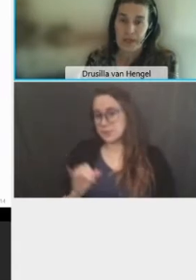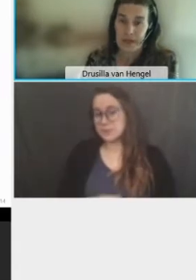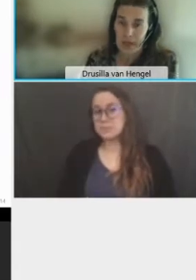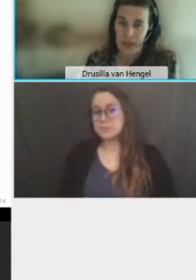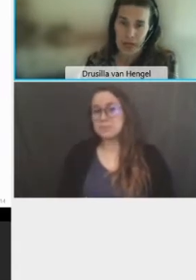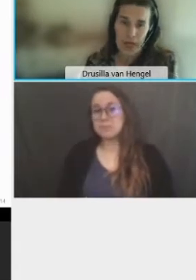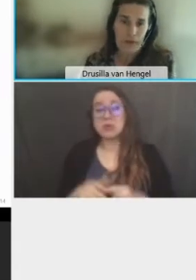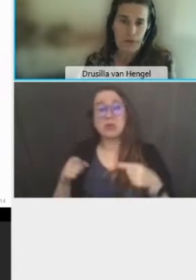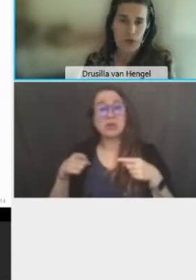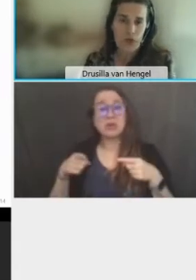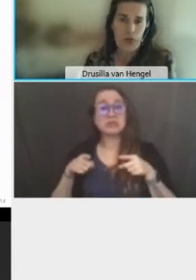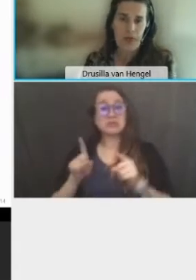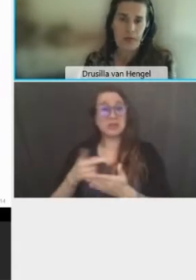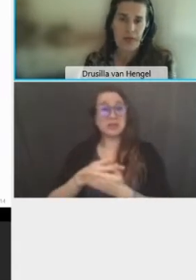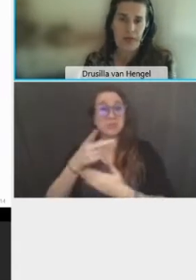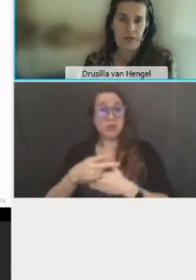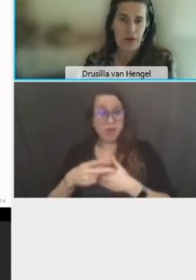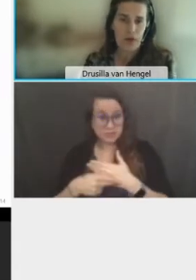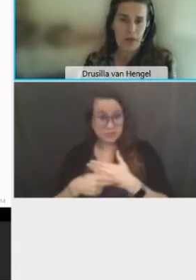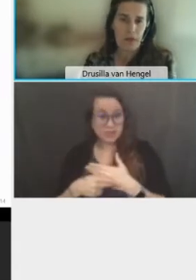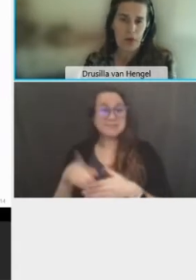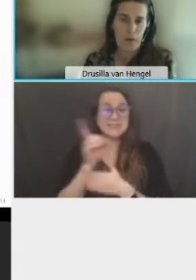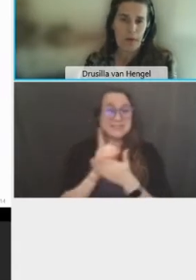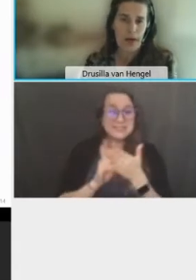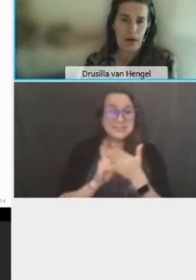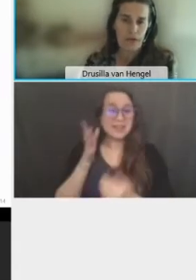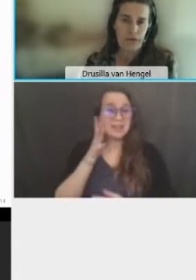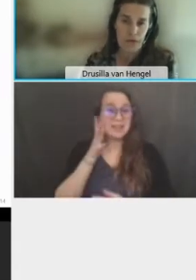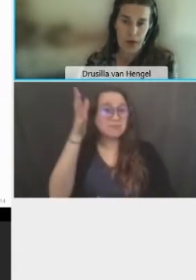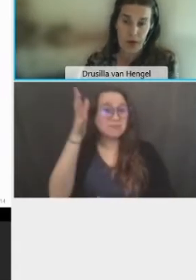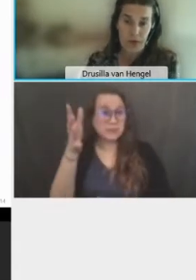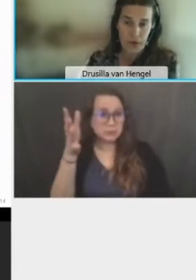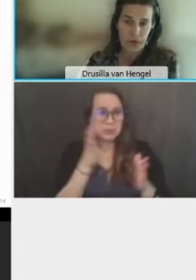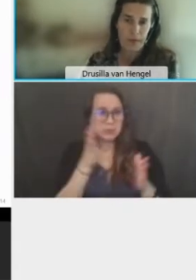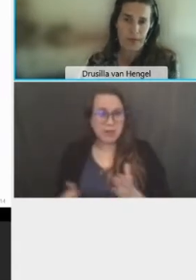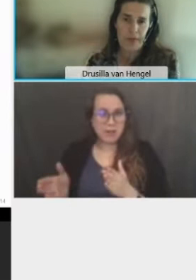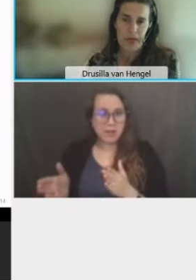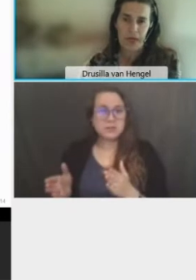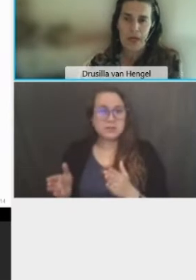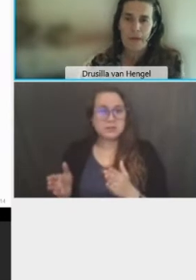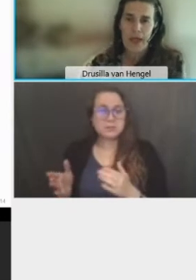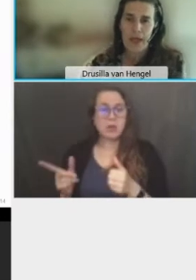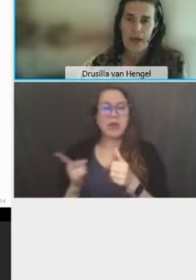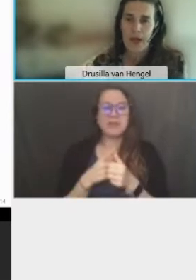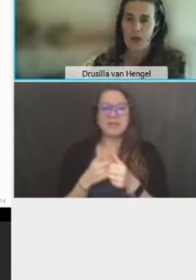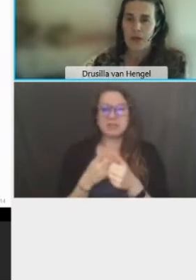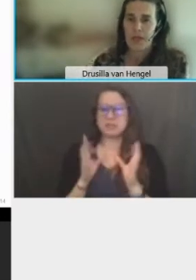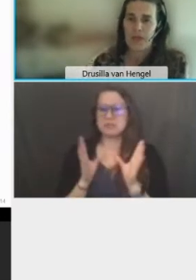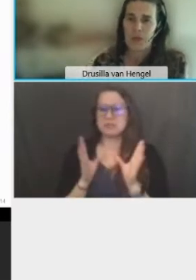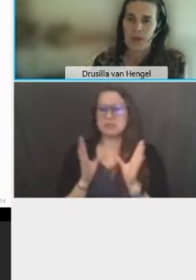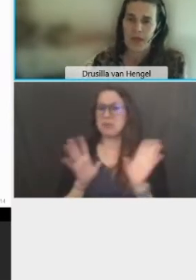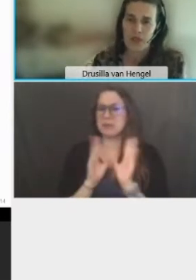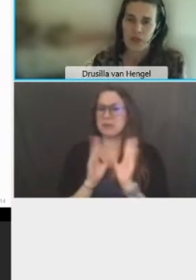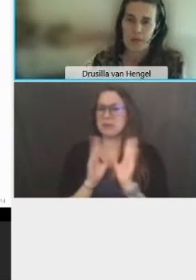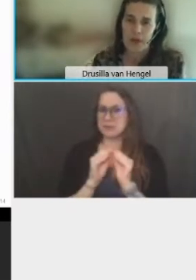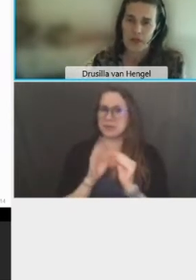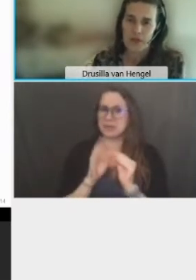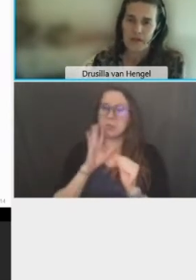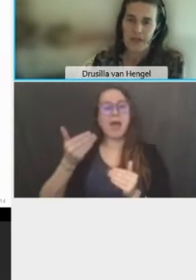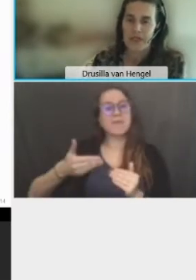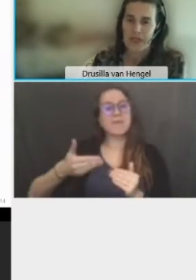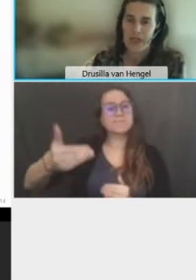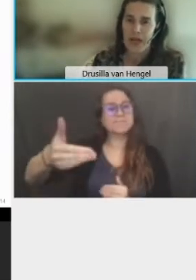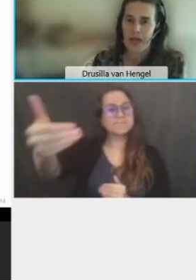project, the design and future maintenance plans have also been informed by our first public meeting and ongoing meetings with the National